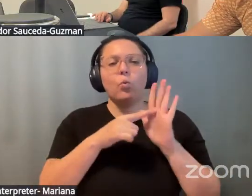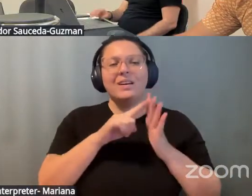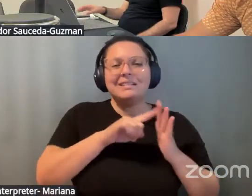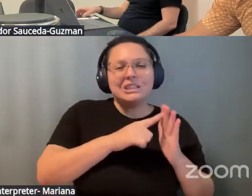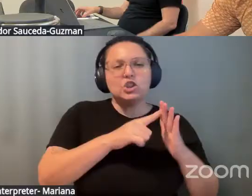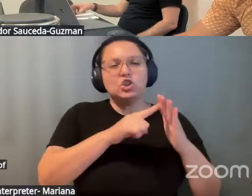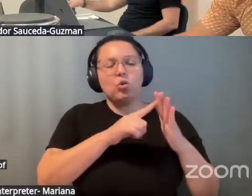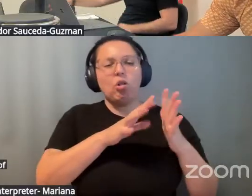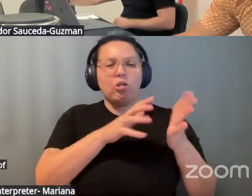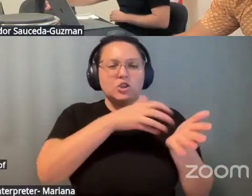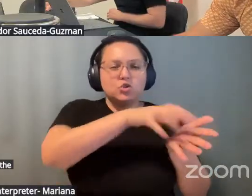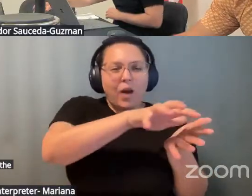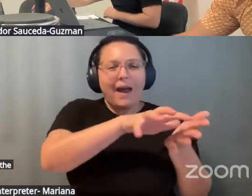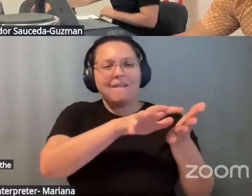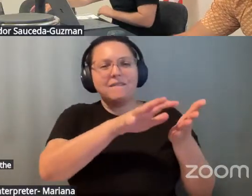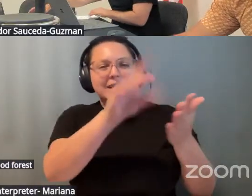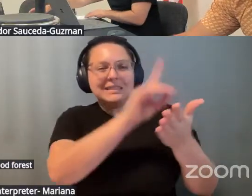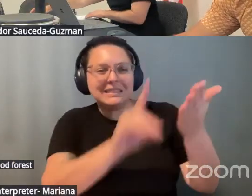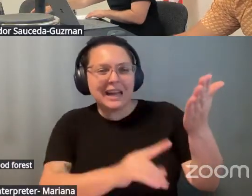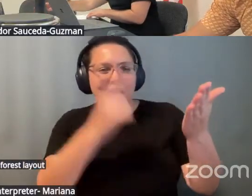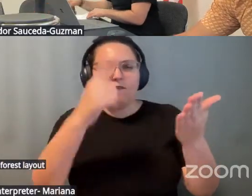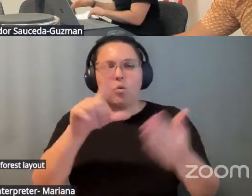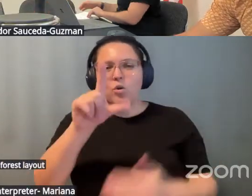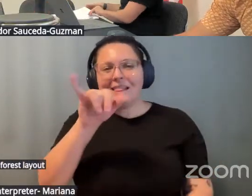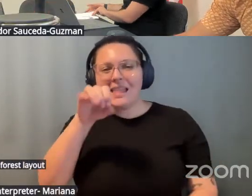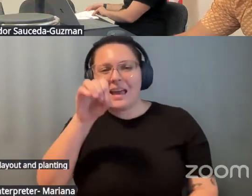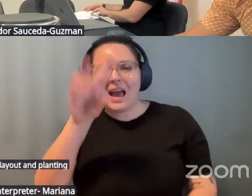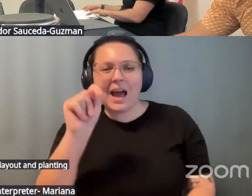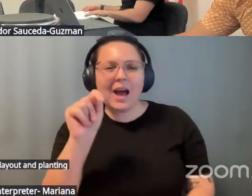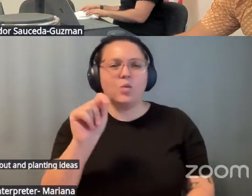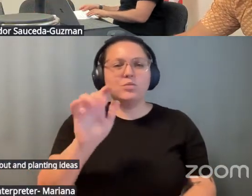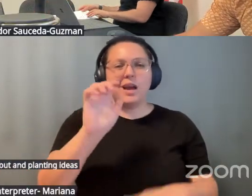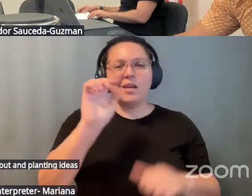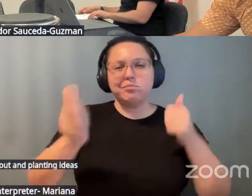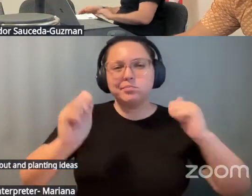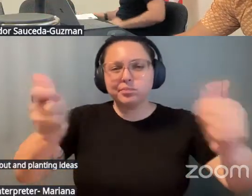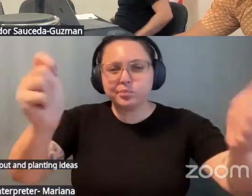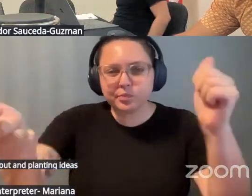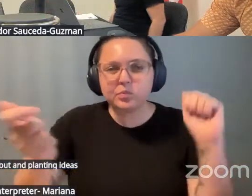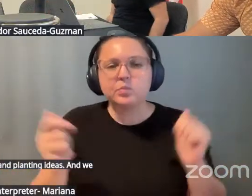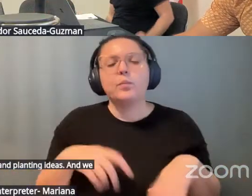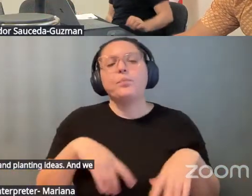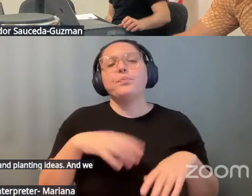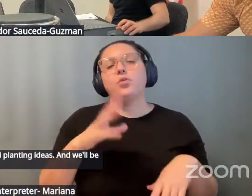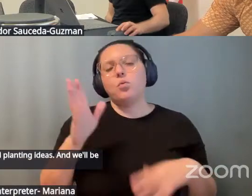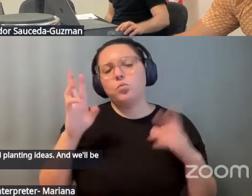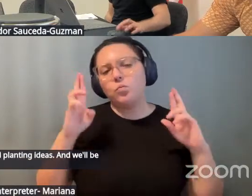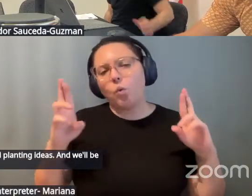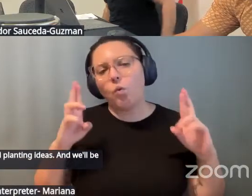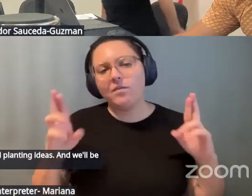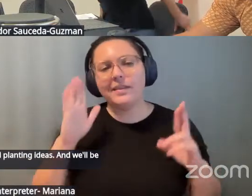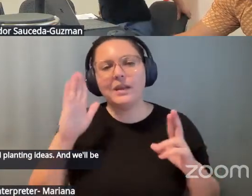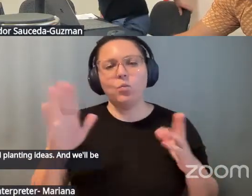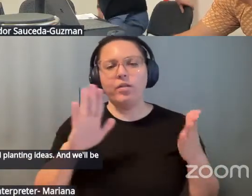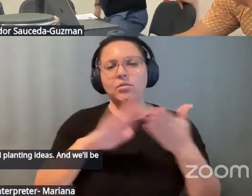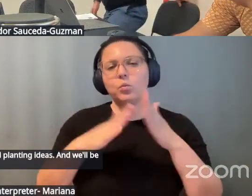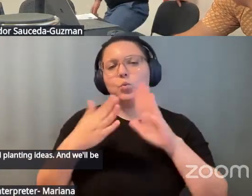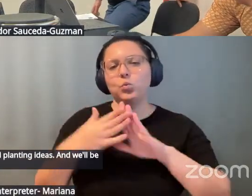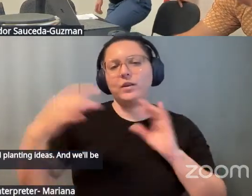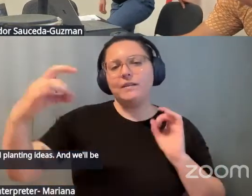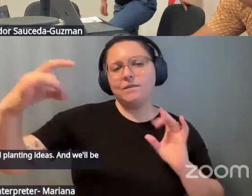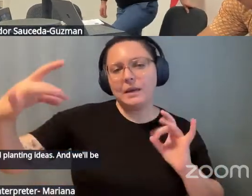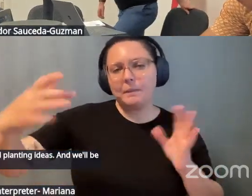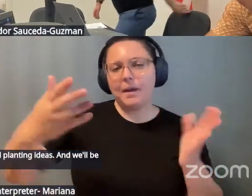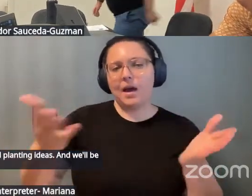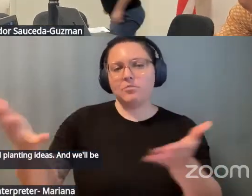of the food forest layout and planting ideas, and we'll be hoping to get community input. Note